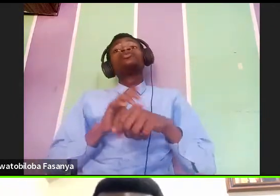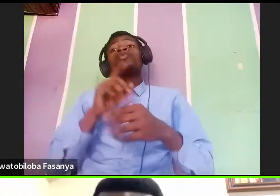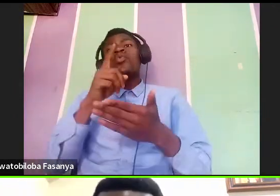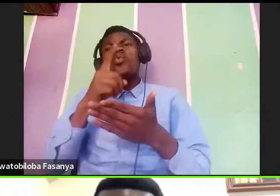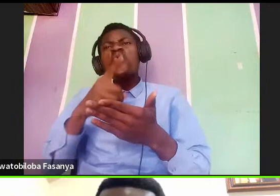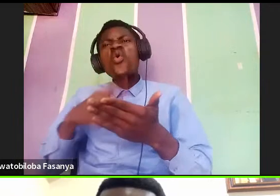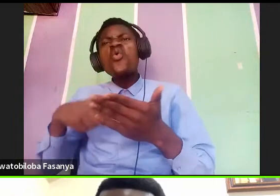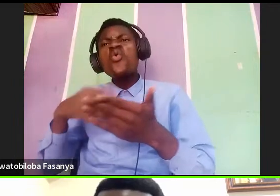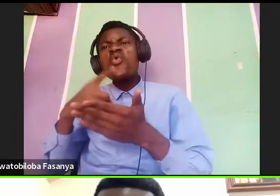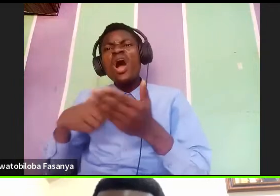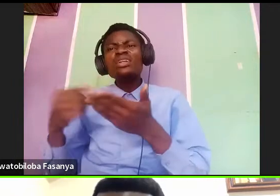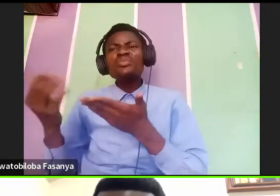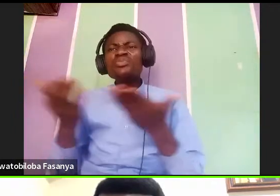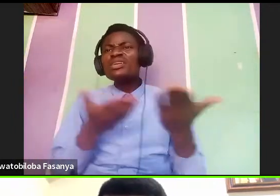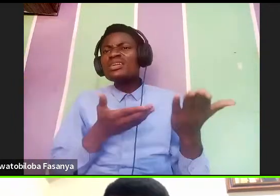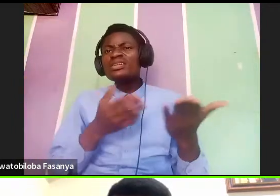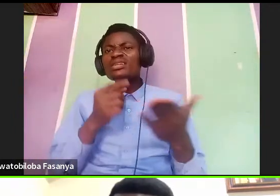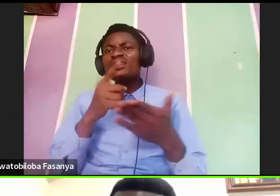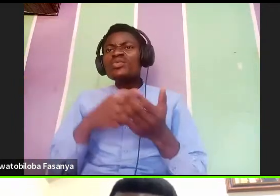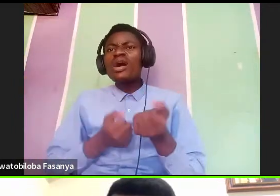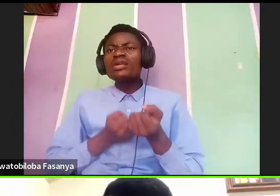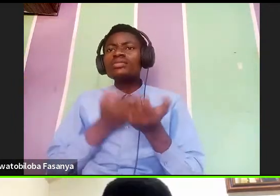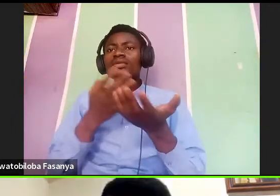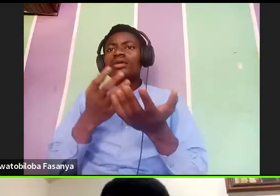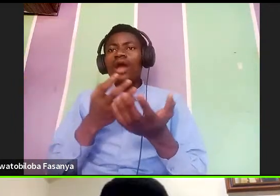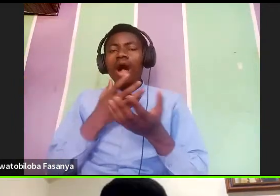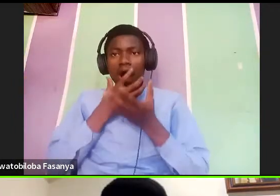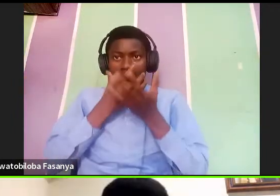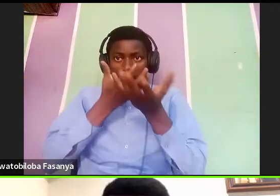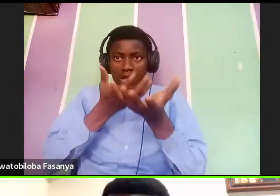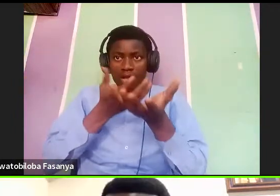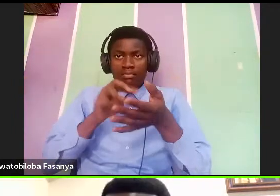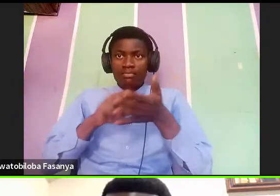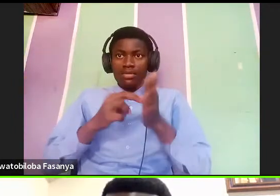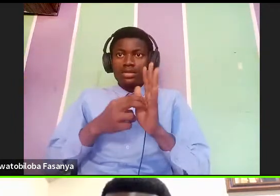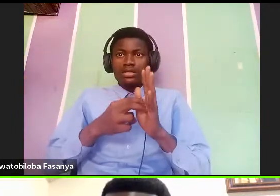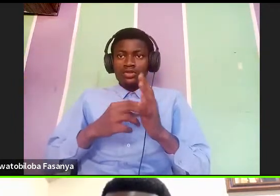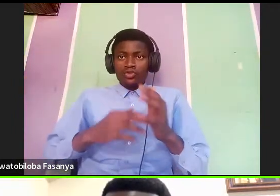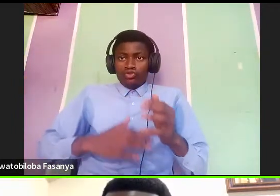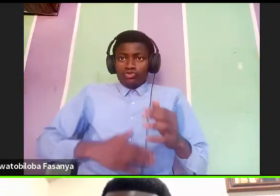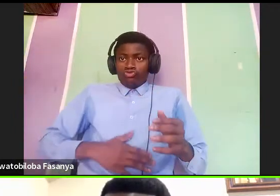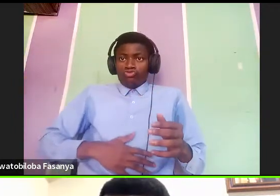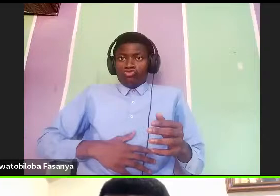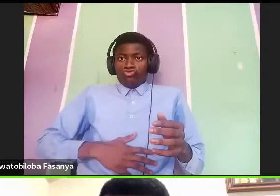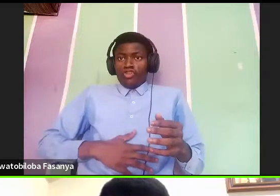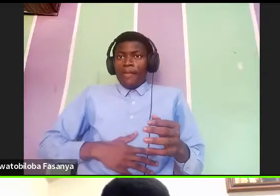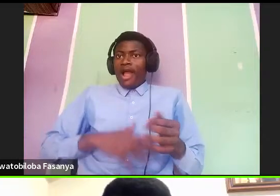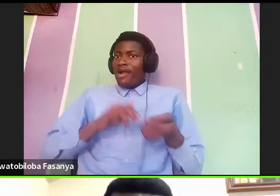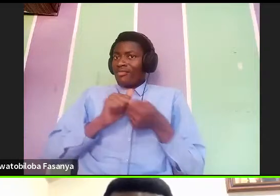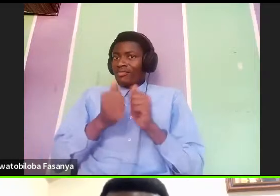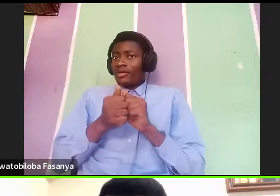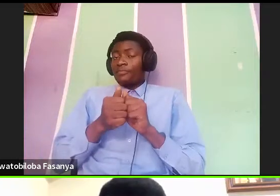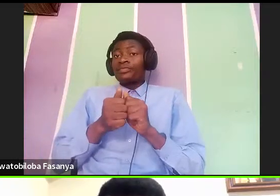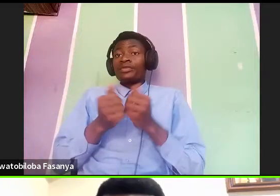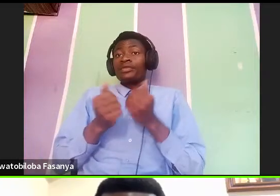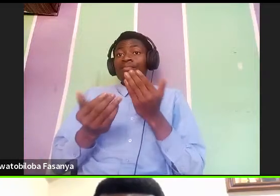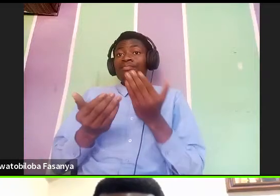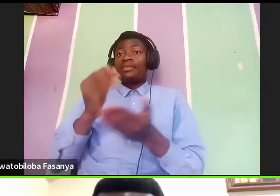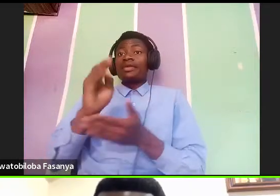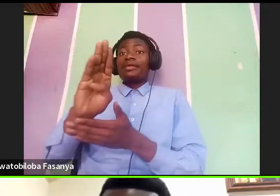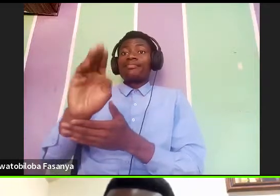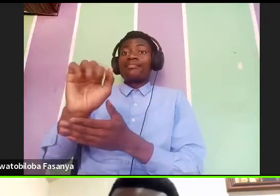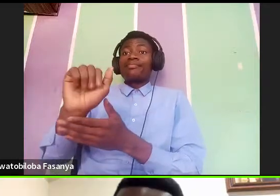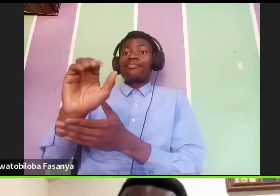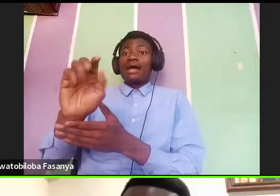is a stomach bug. So a bacteria in the stomach or